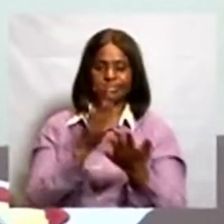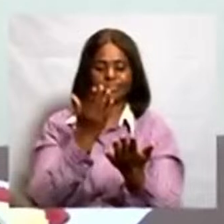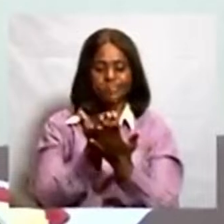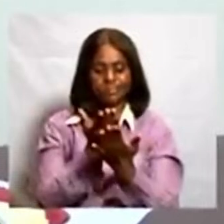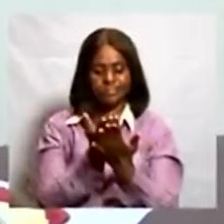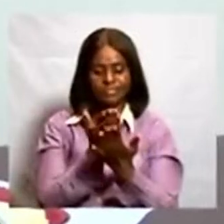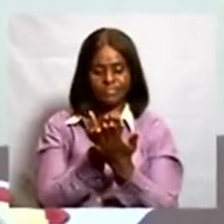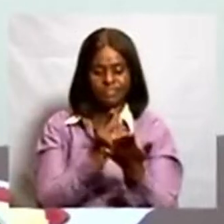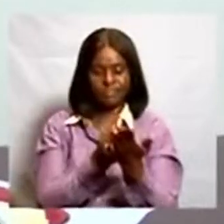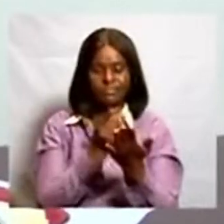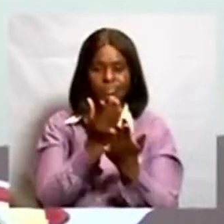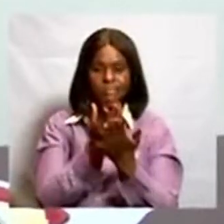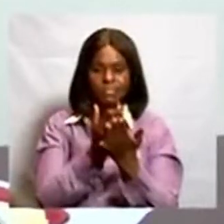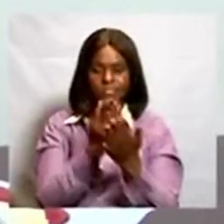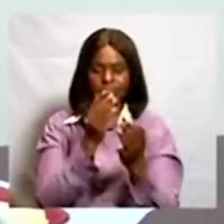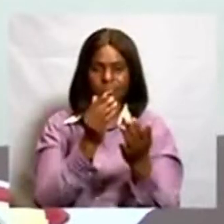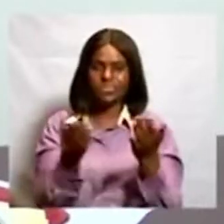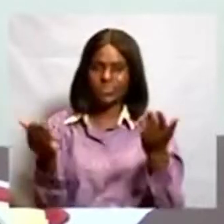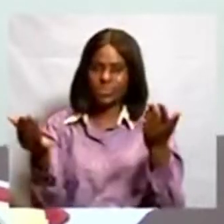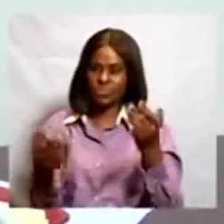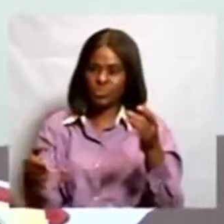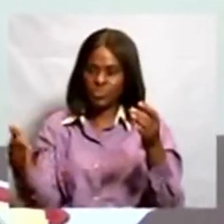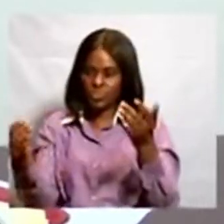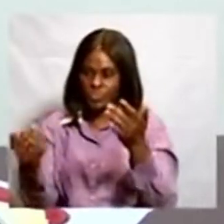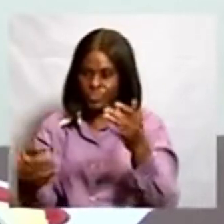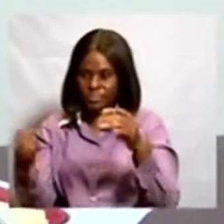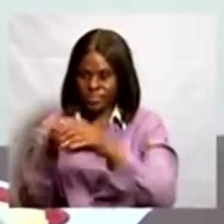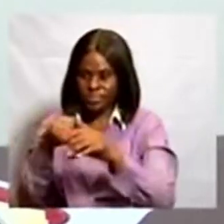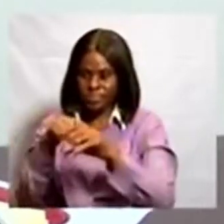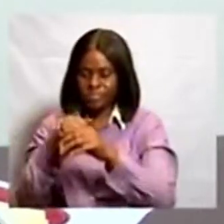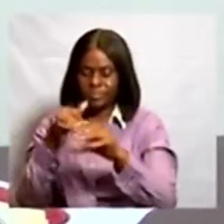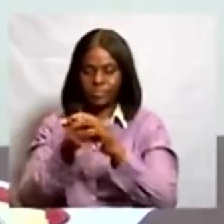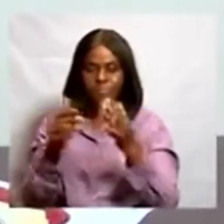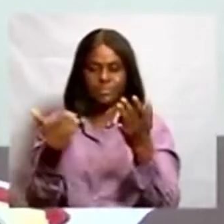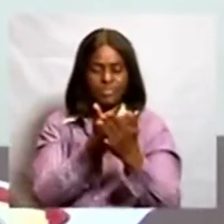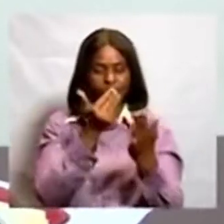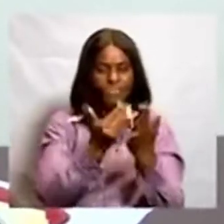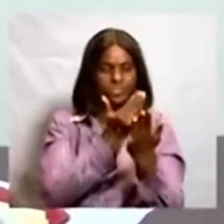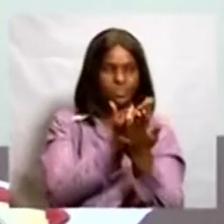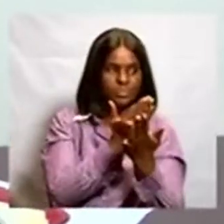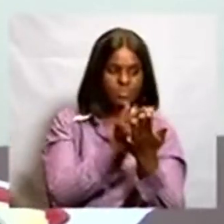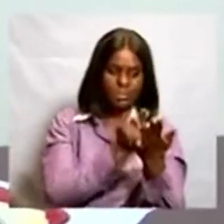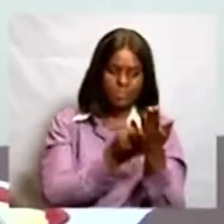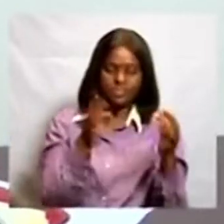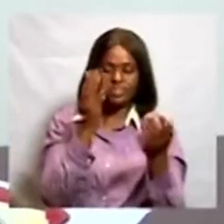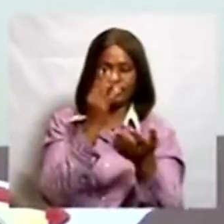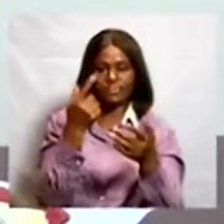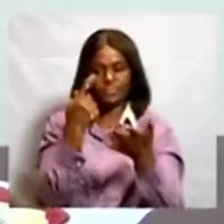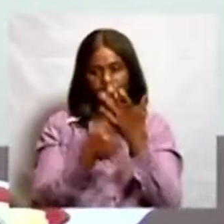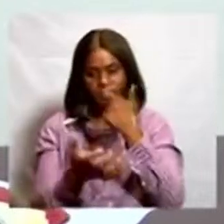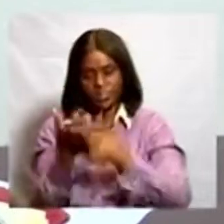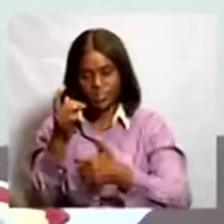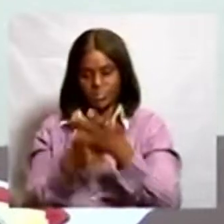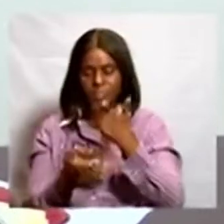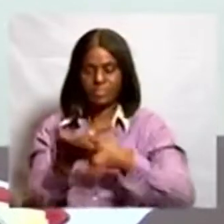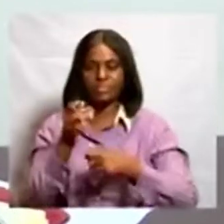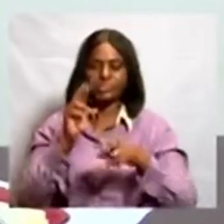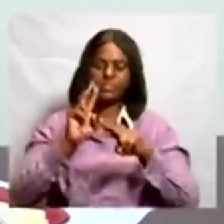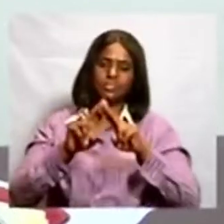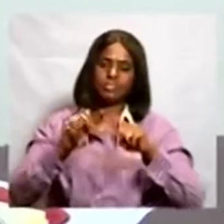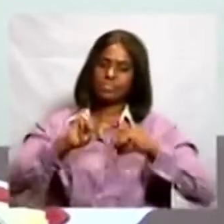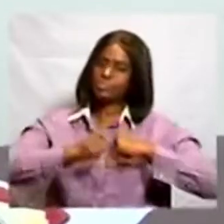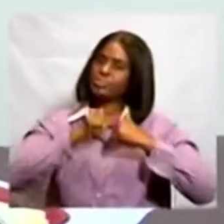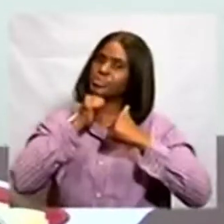proposal to include new proposals, whether these were consulted. Chair, we did not